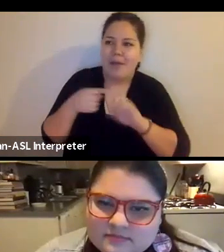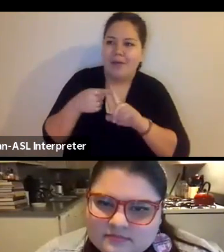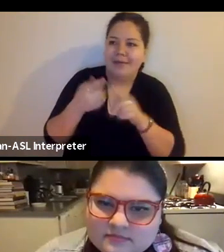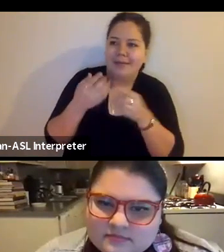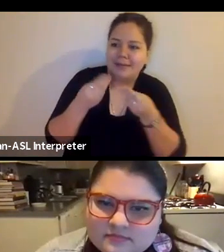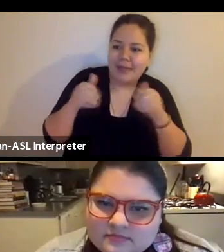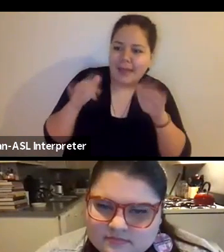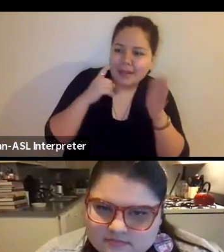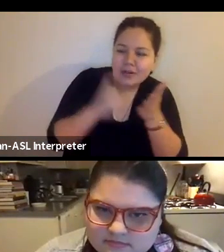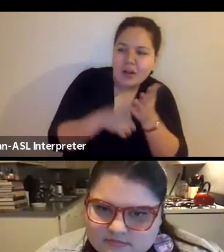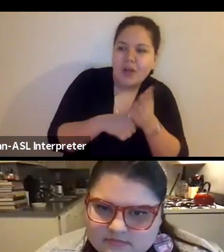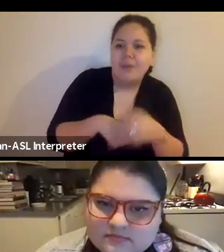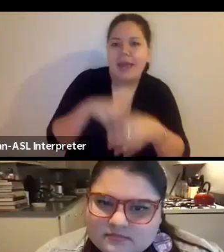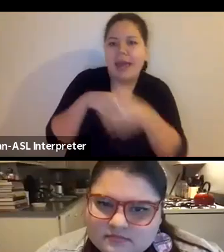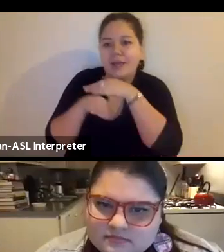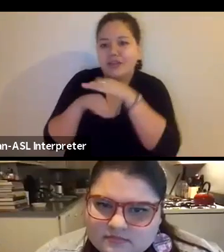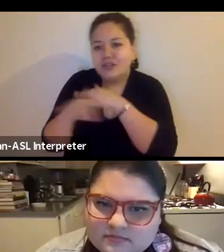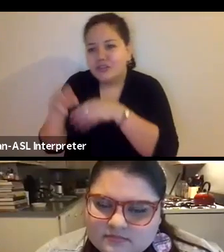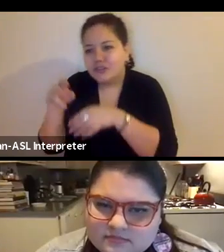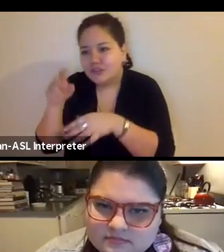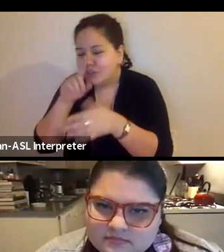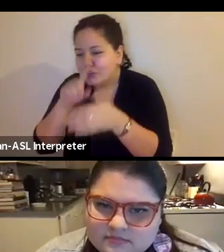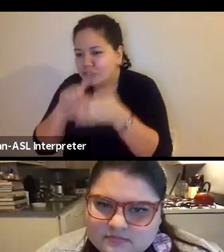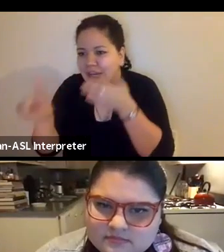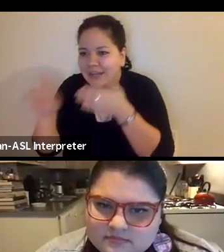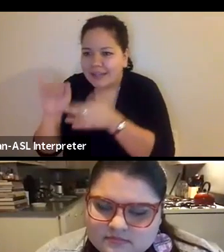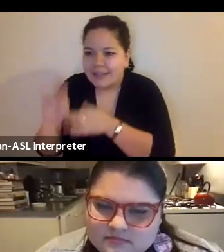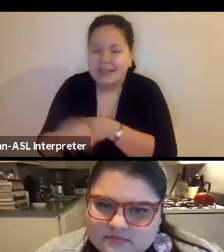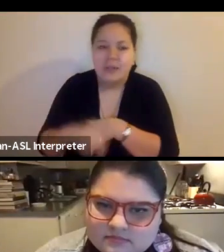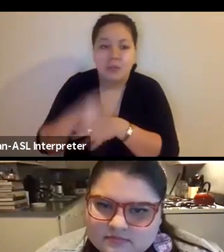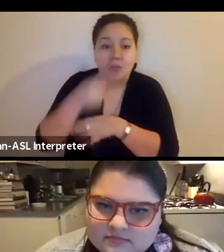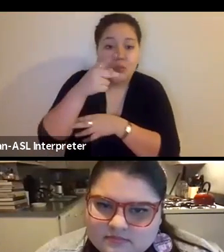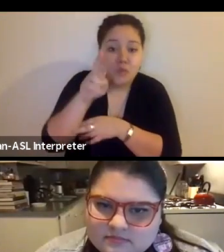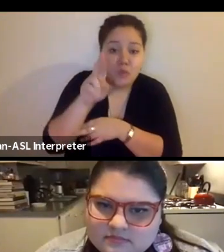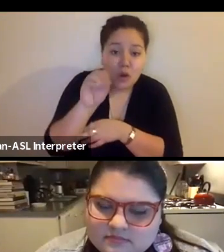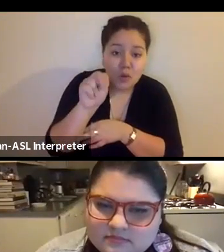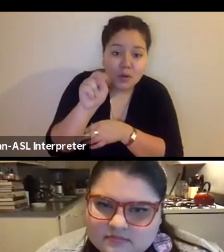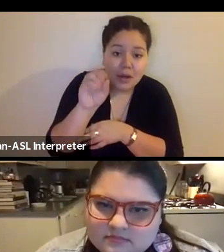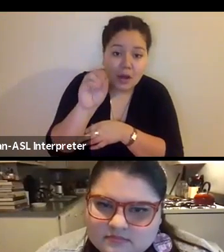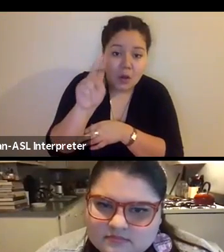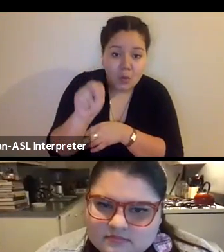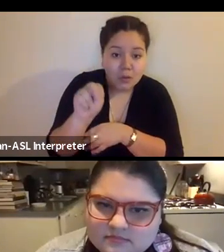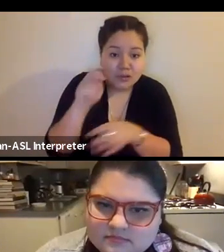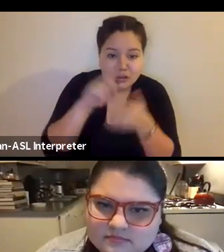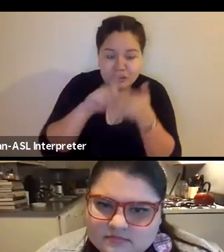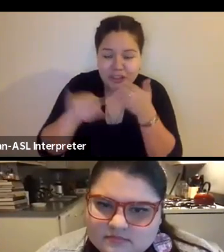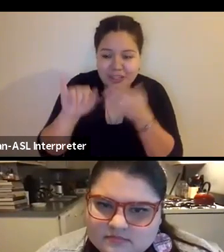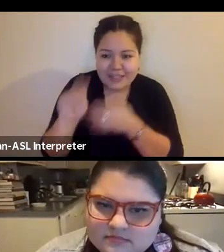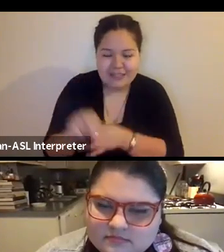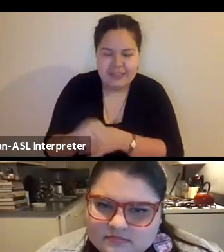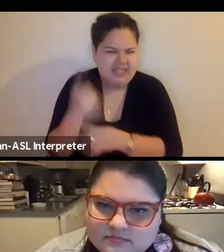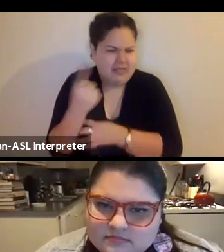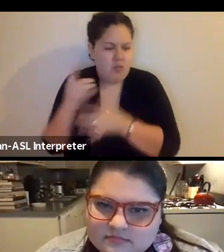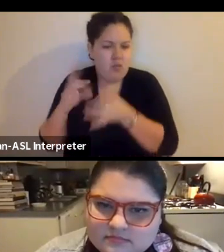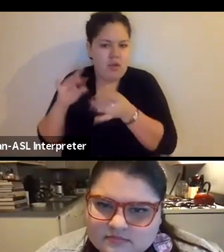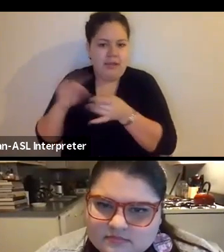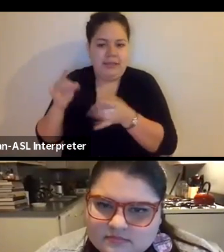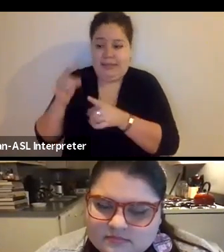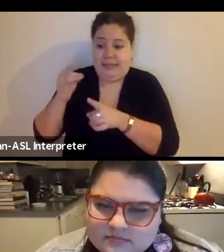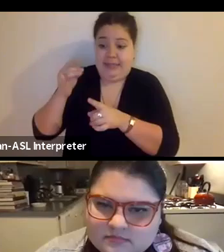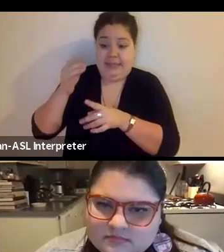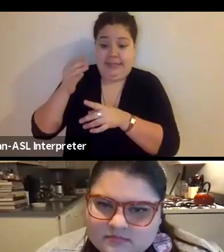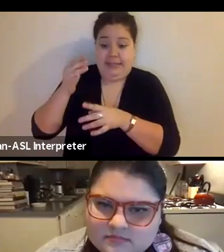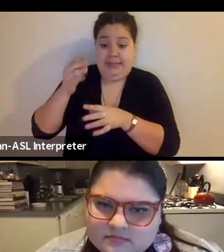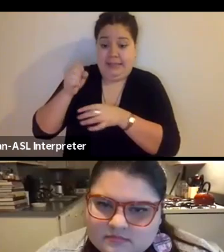access check-in, pronoun check-in. Somebody said the phrase earlier, spaces without place. And I was